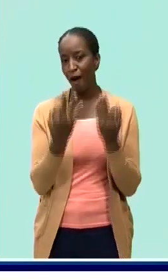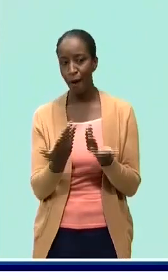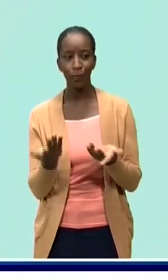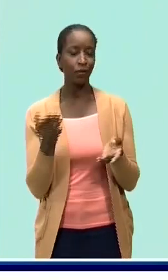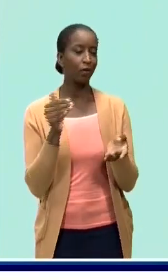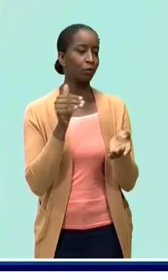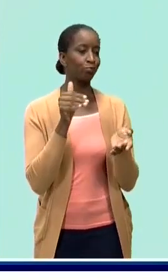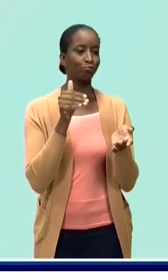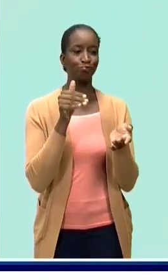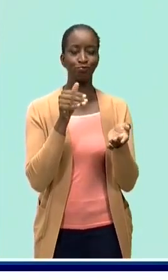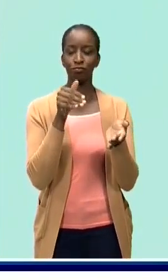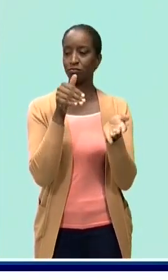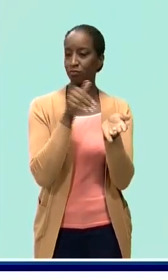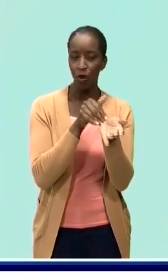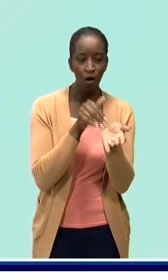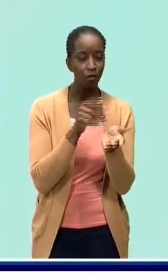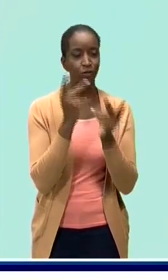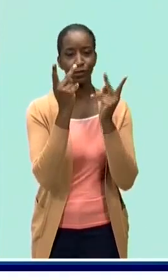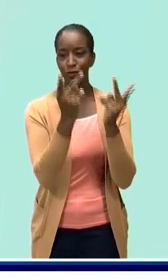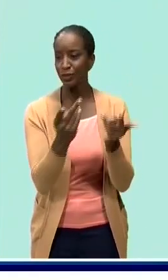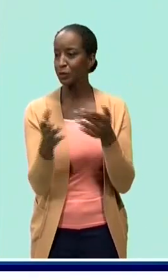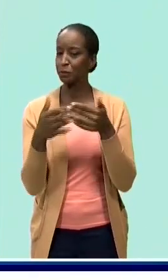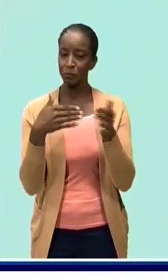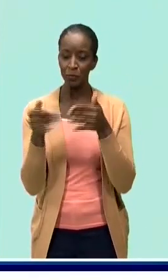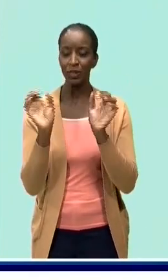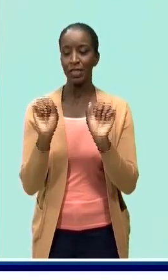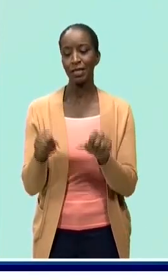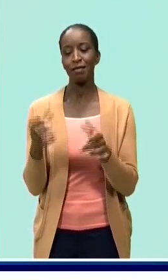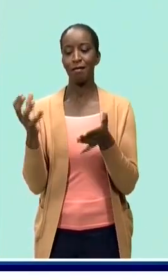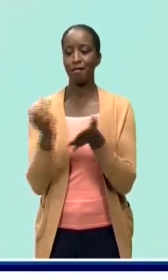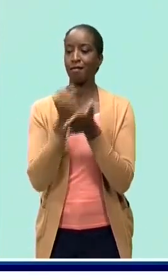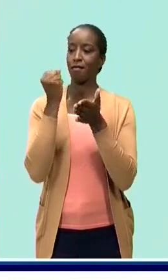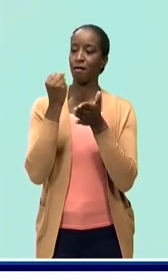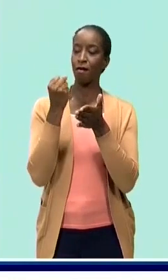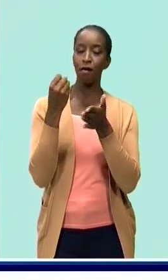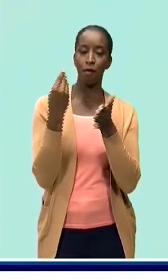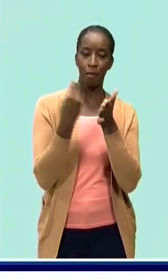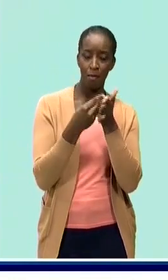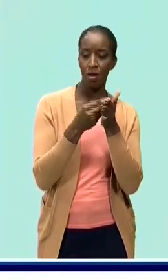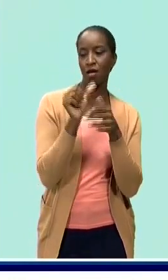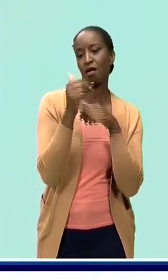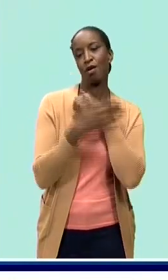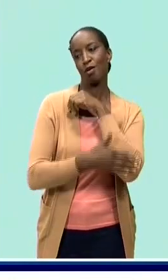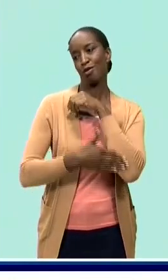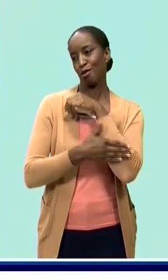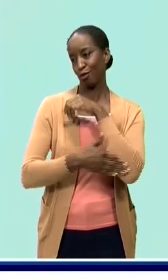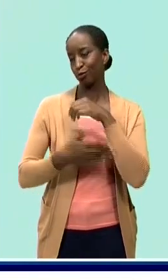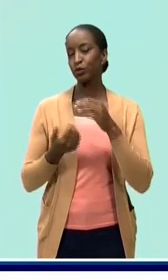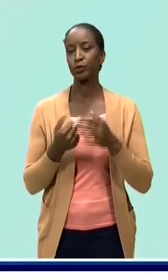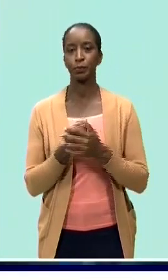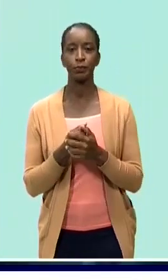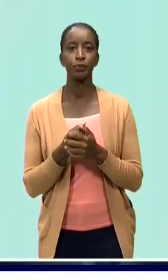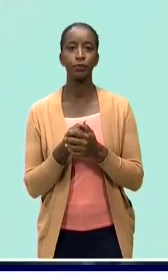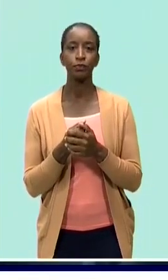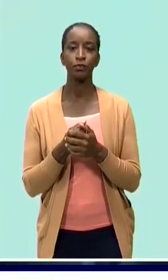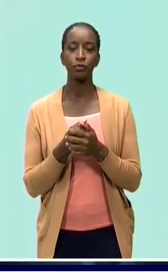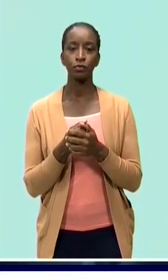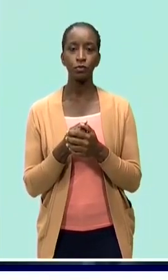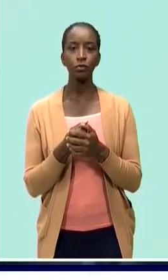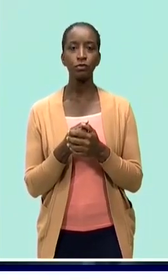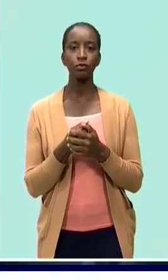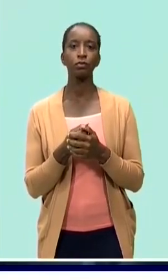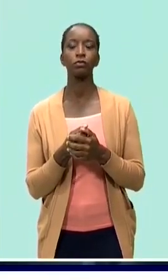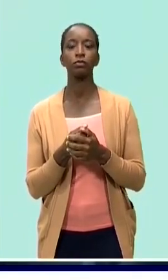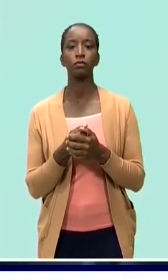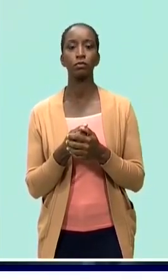treatment or whatever, that access to foreign exchange is there, and therefore it has to be done in an orderly fashion. And of